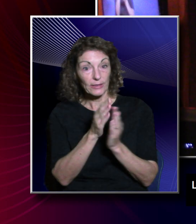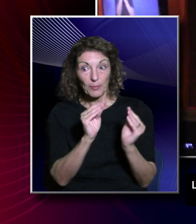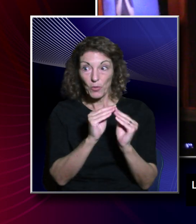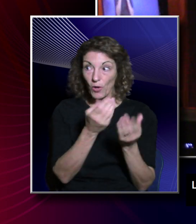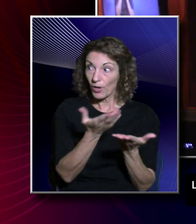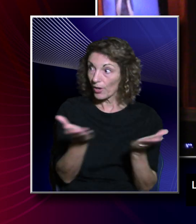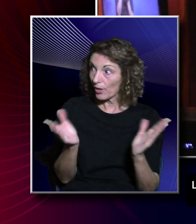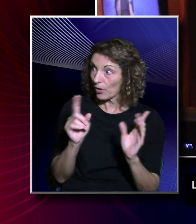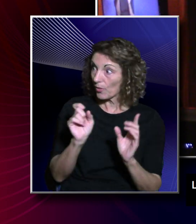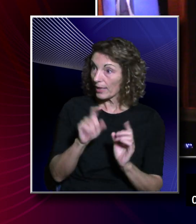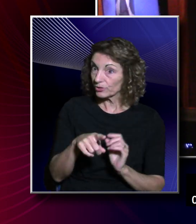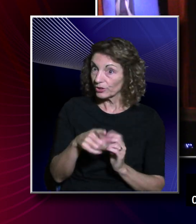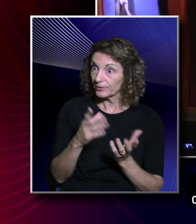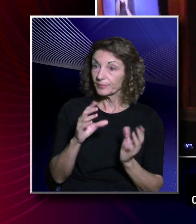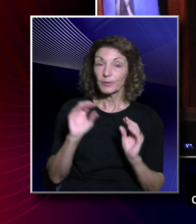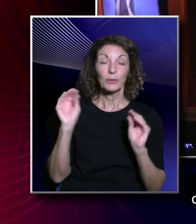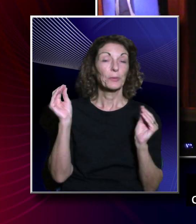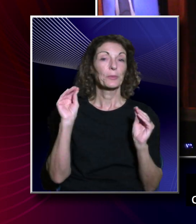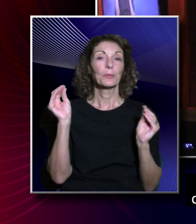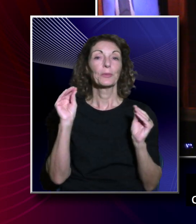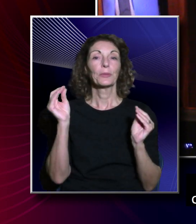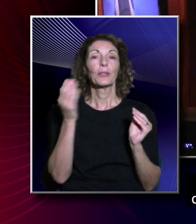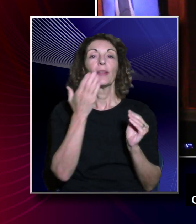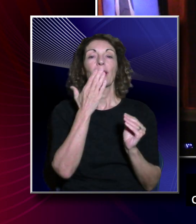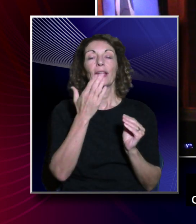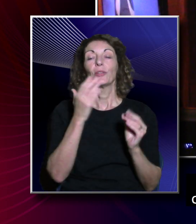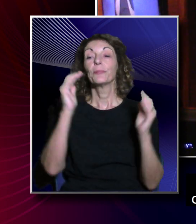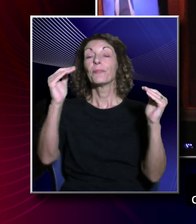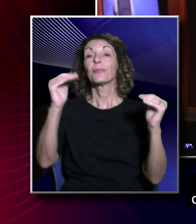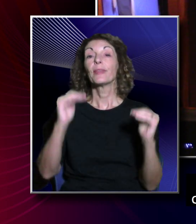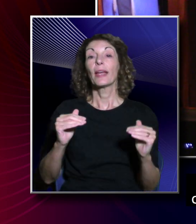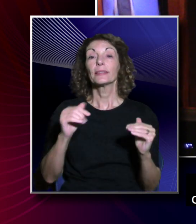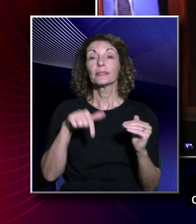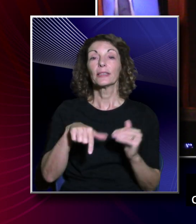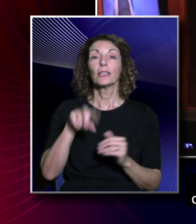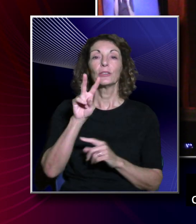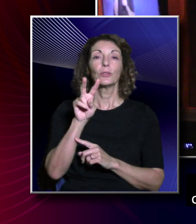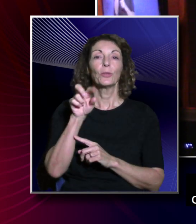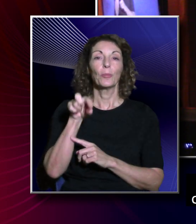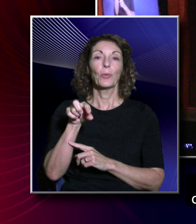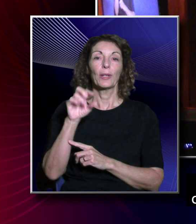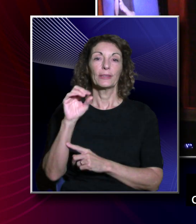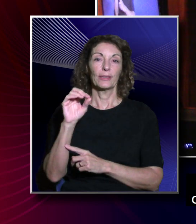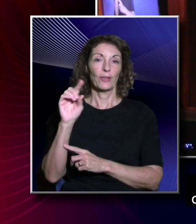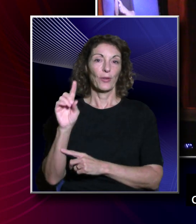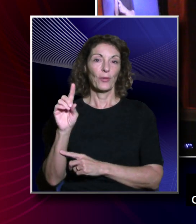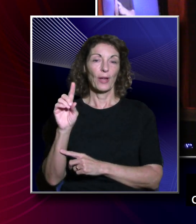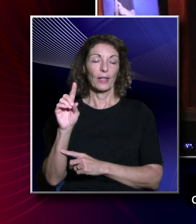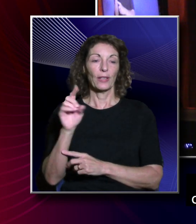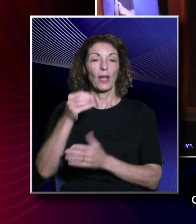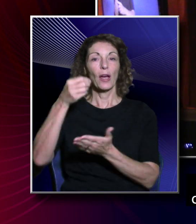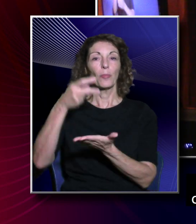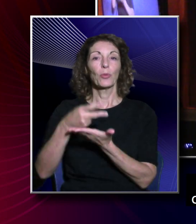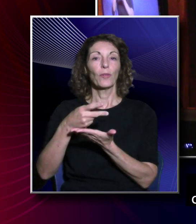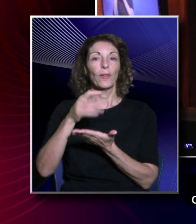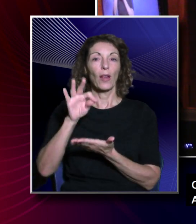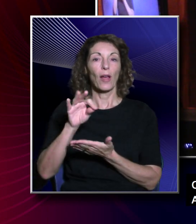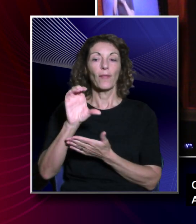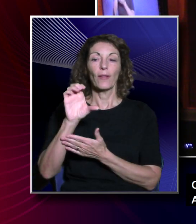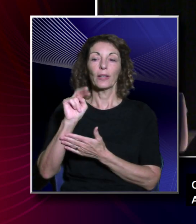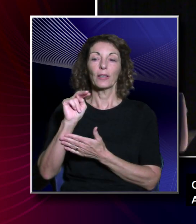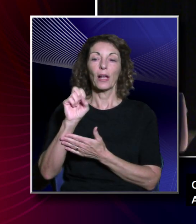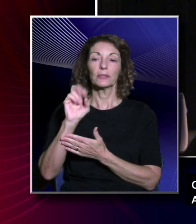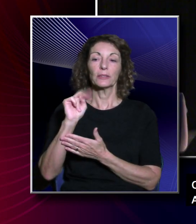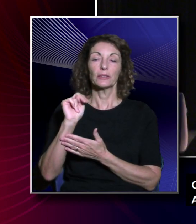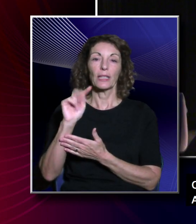Okay, thank you. Thank you. Next is 2.01, approval of consent agenda consistent